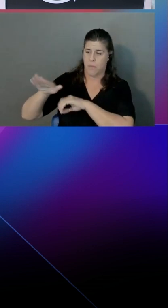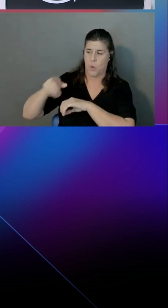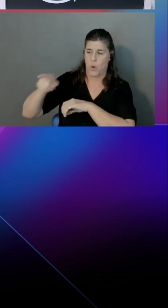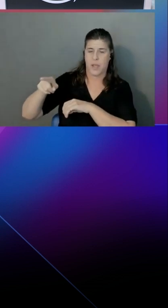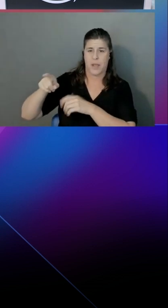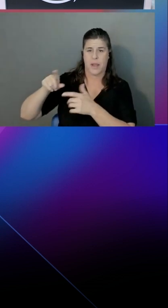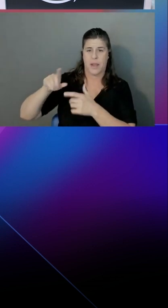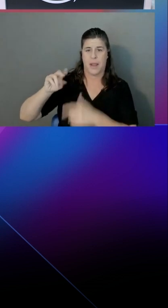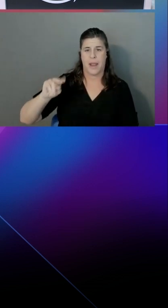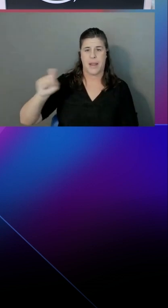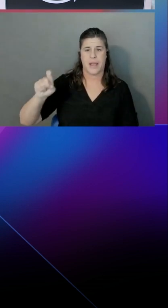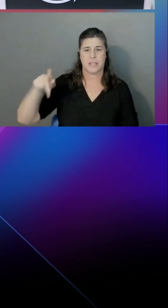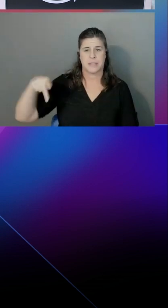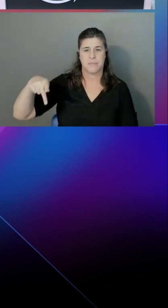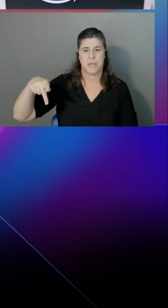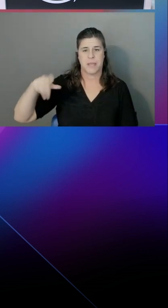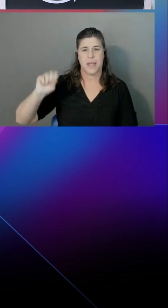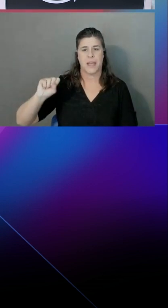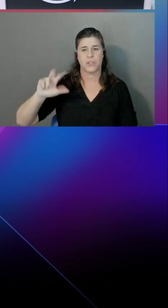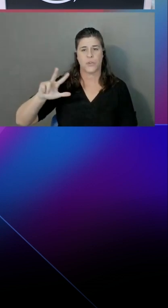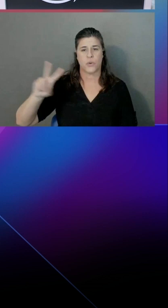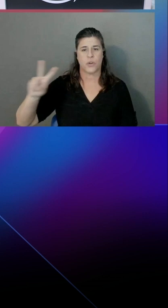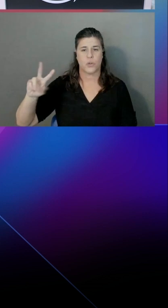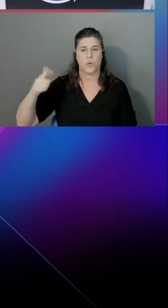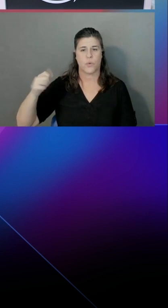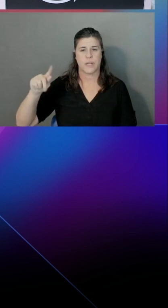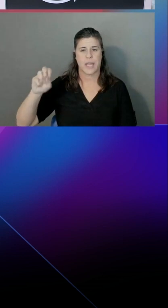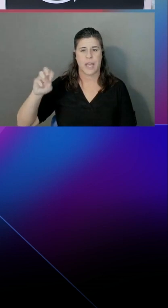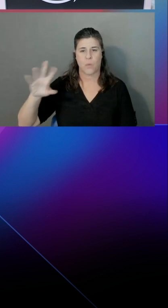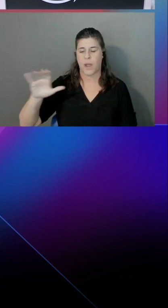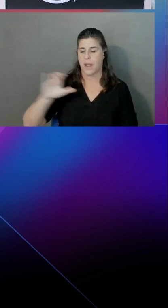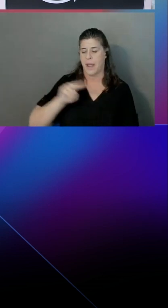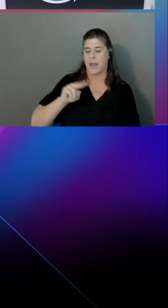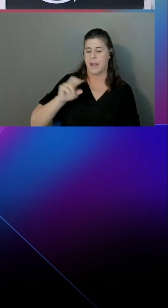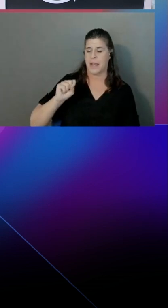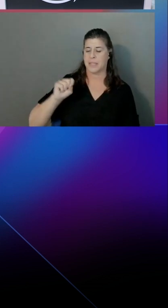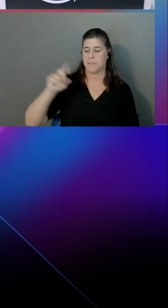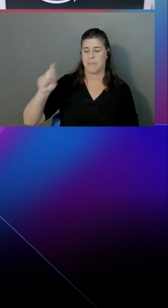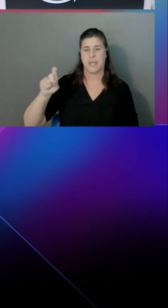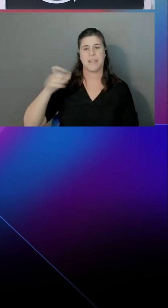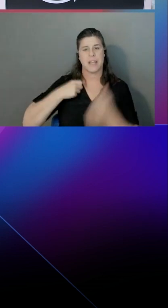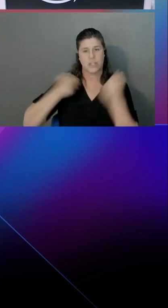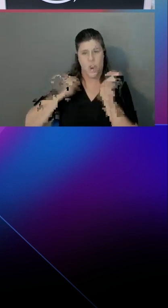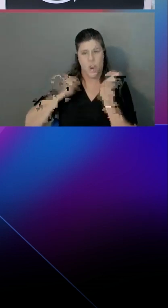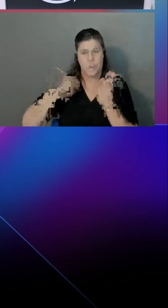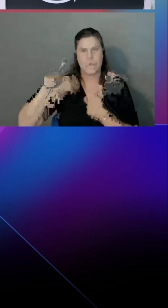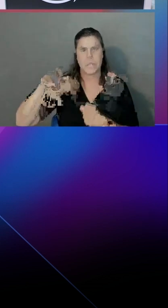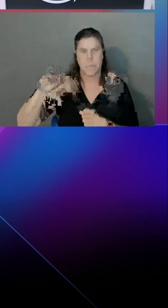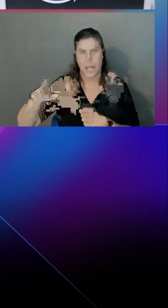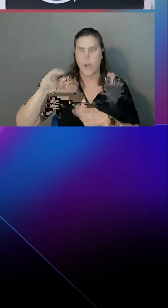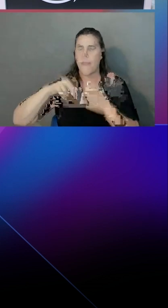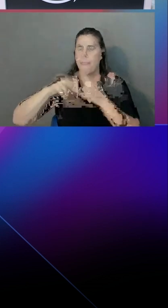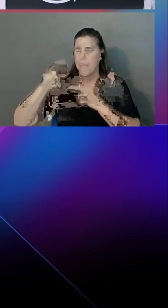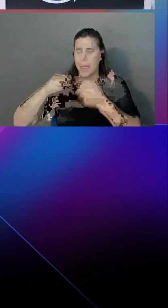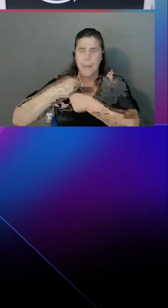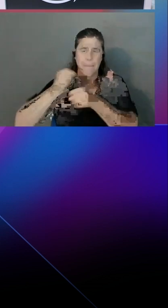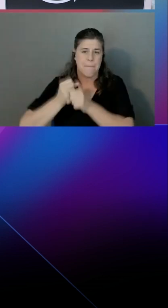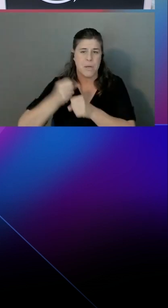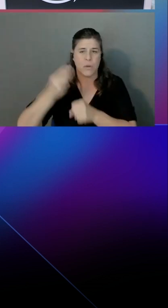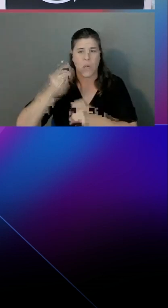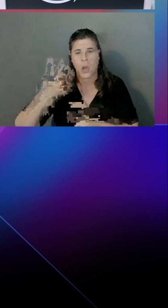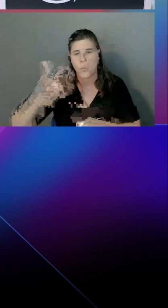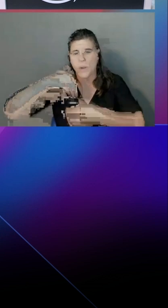NXP S32 gateway. So NXP is an automotive supplier. Right. They build hardware in the vehicle, high performance computing.